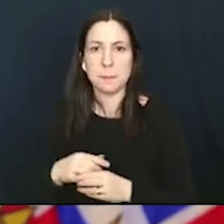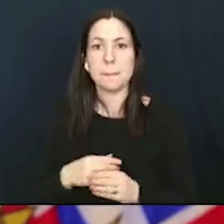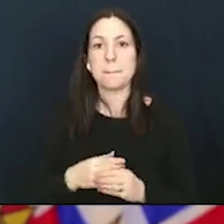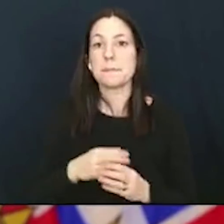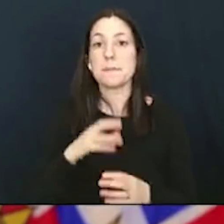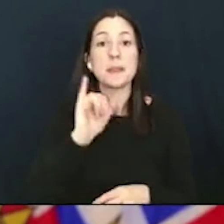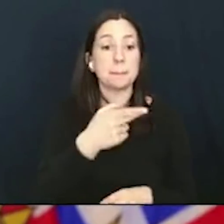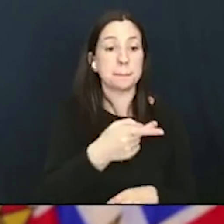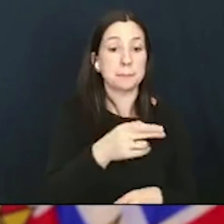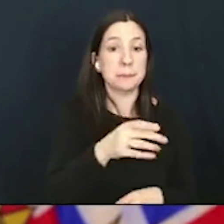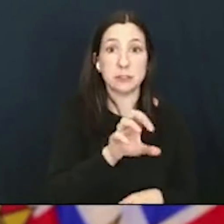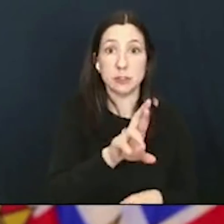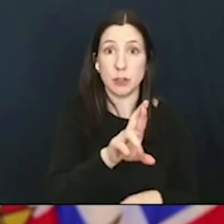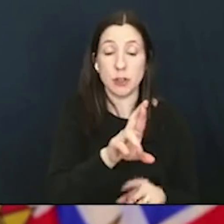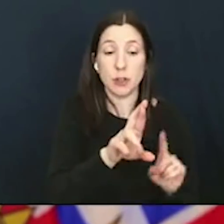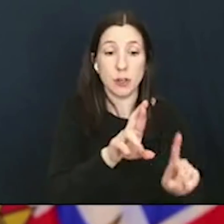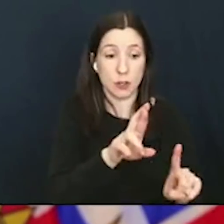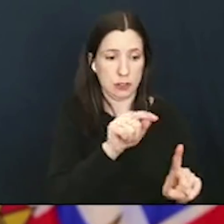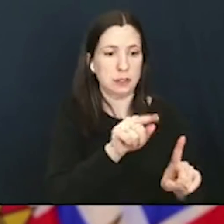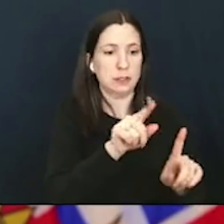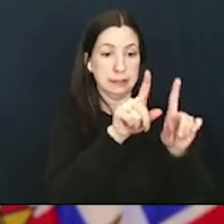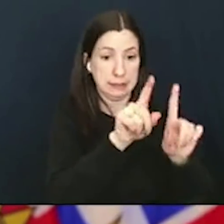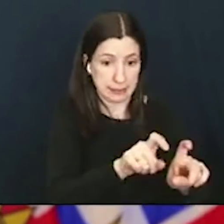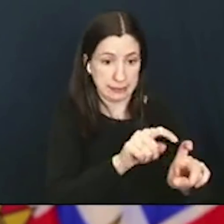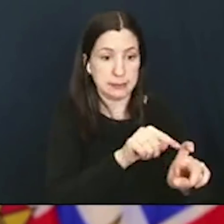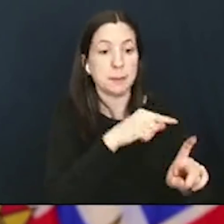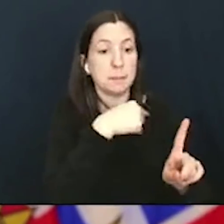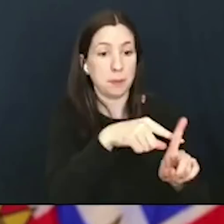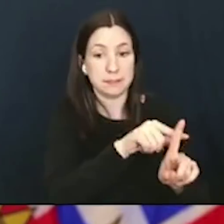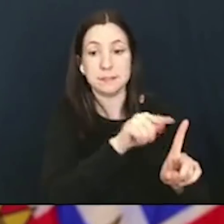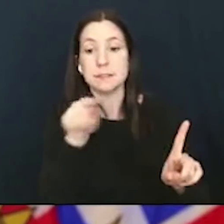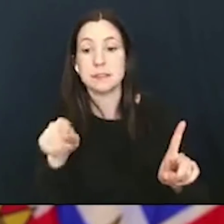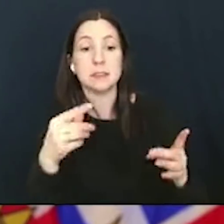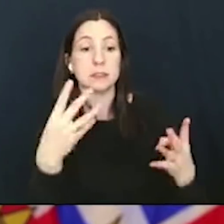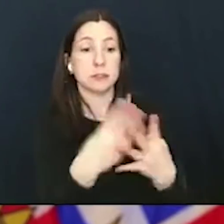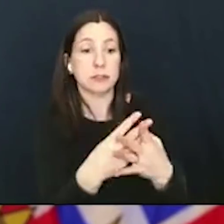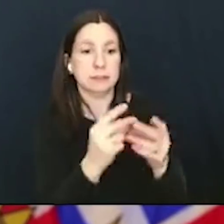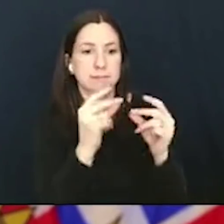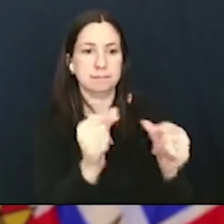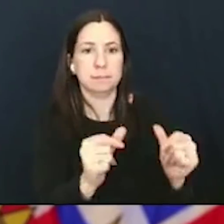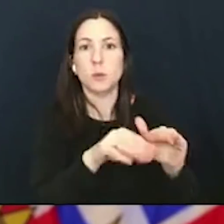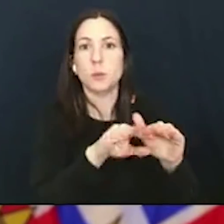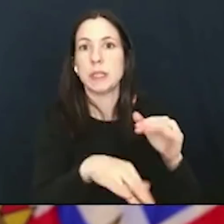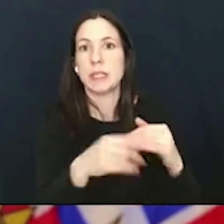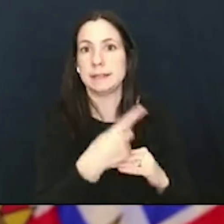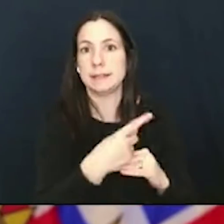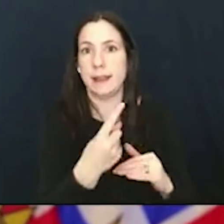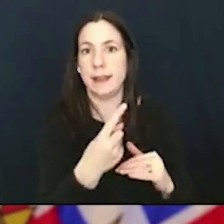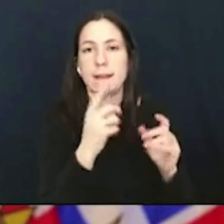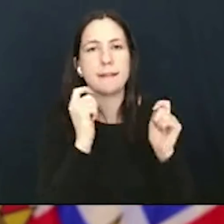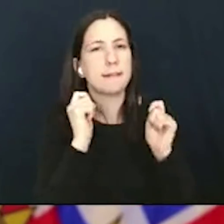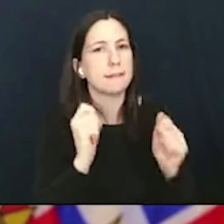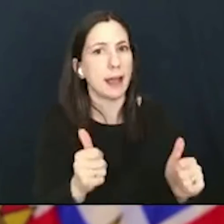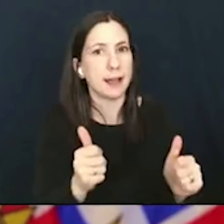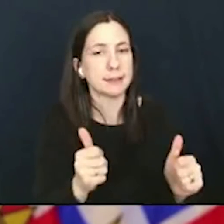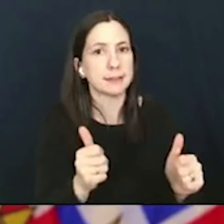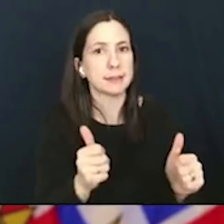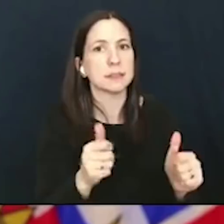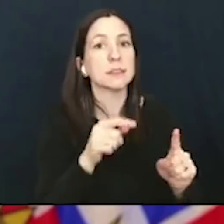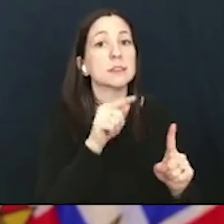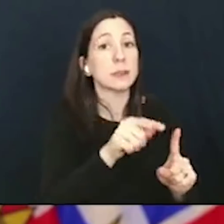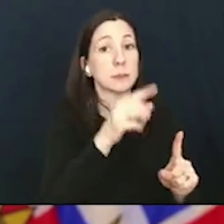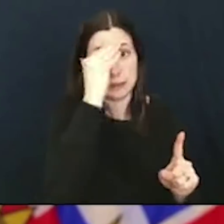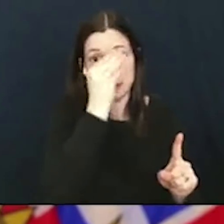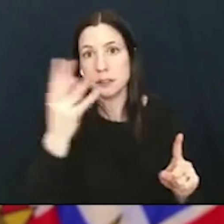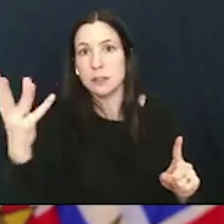that information much more quickly, within a day. And now that is being provided to the public health contact tracing teams in